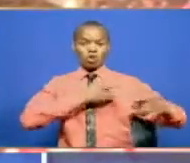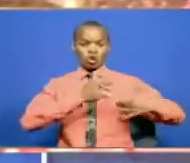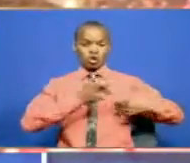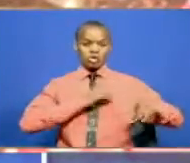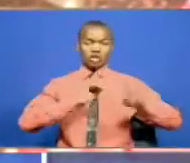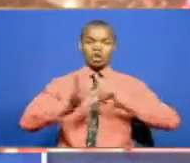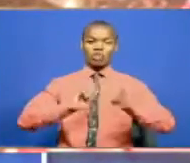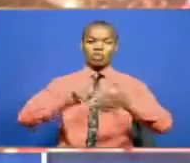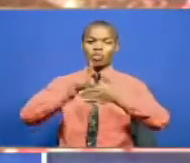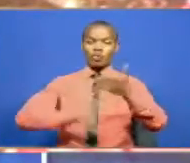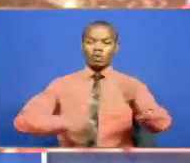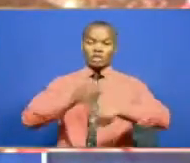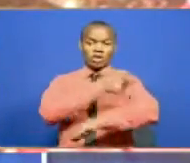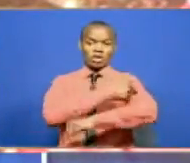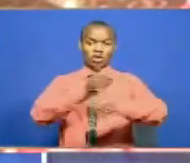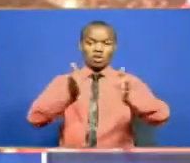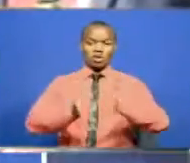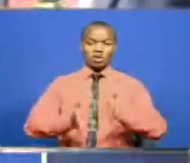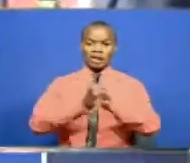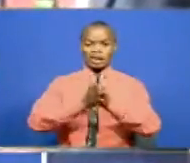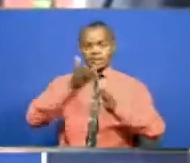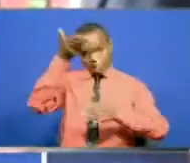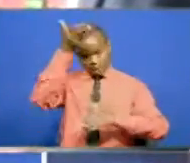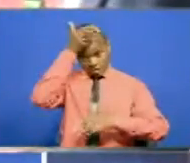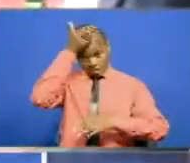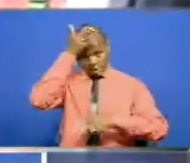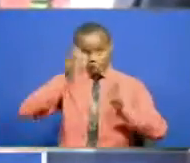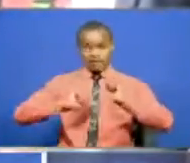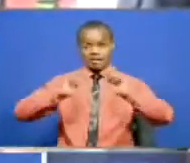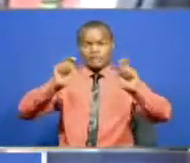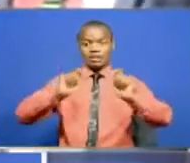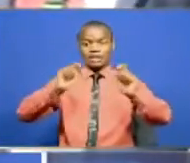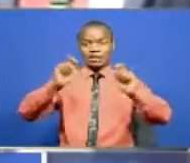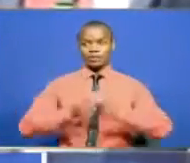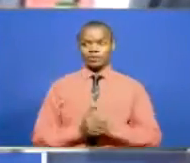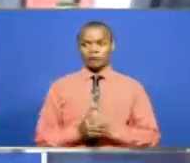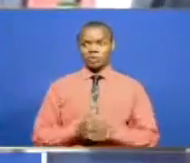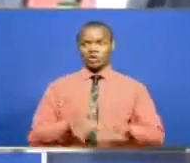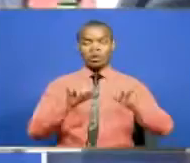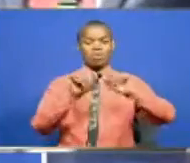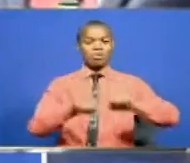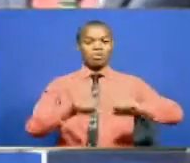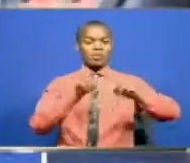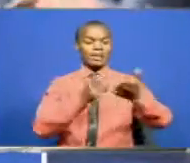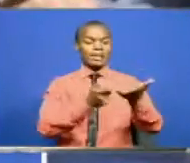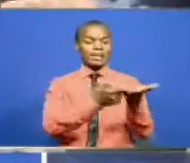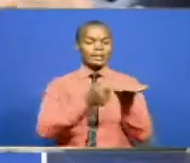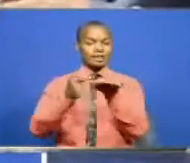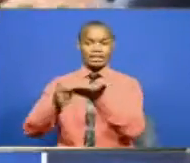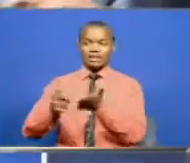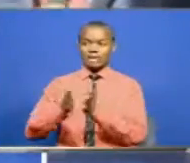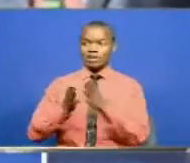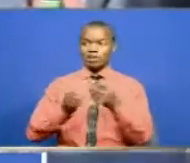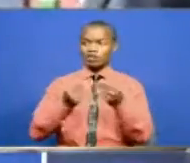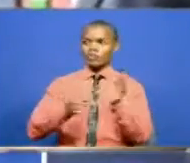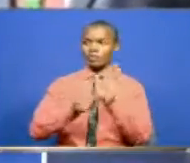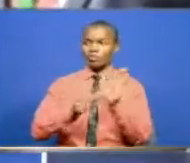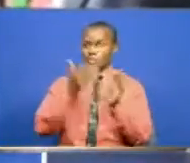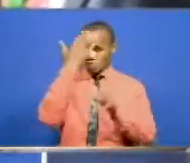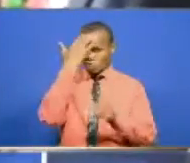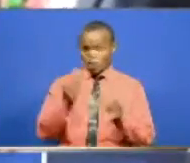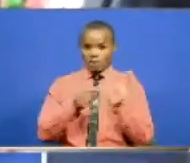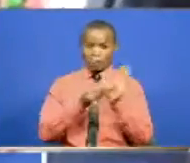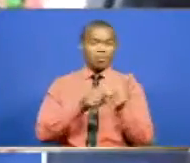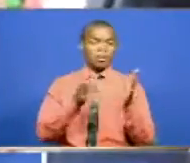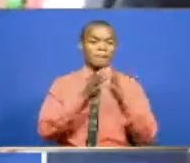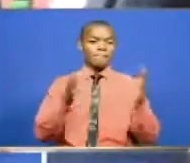doctors and nurses strikes. To sit down and resolve that issue, because it is an emergency and we